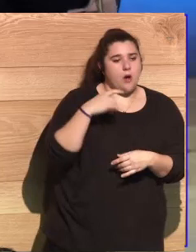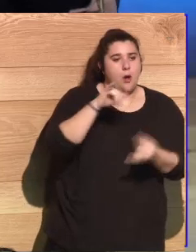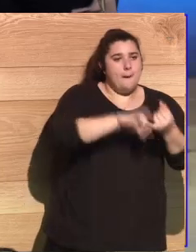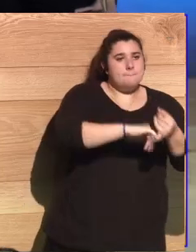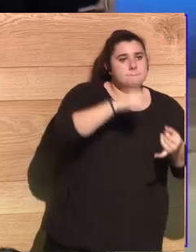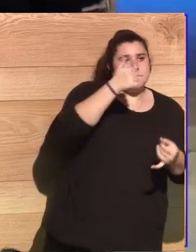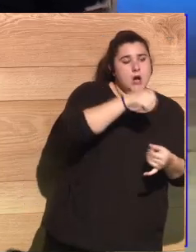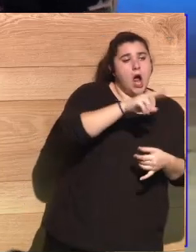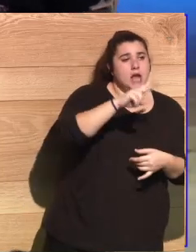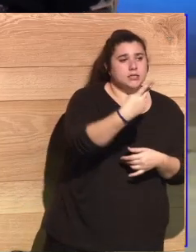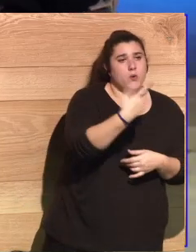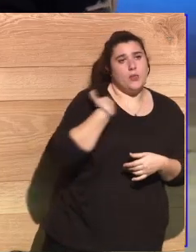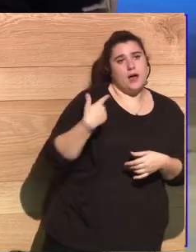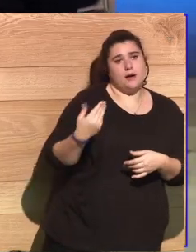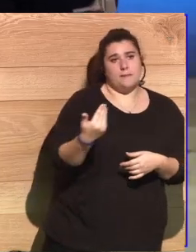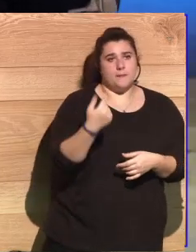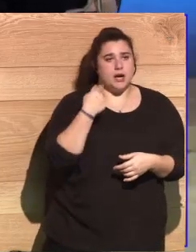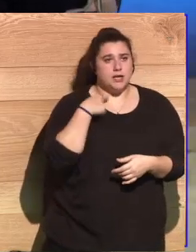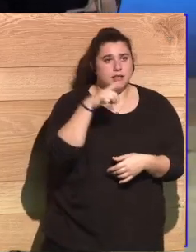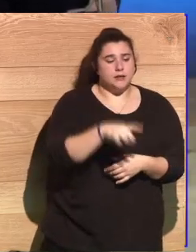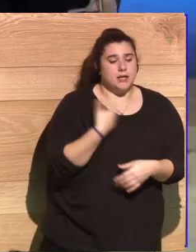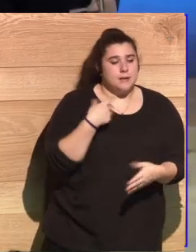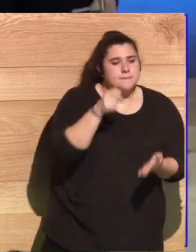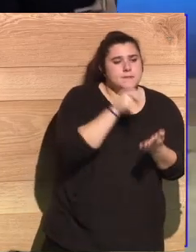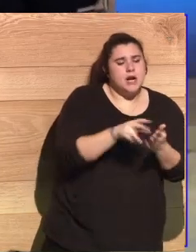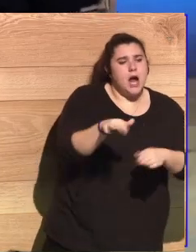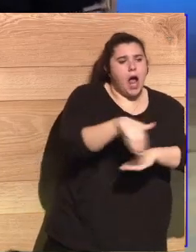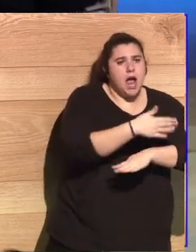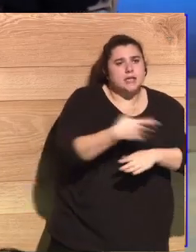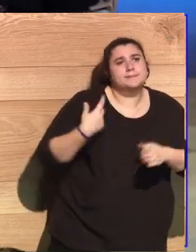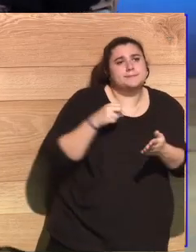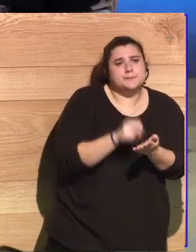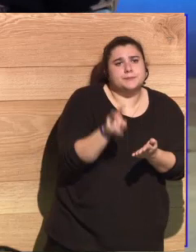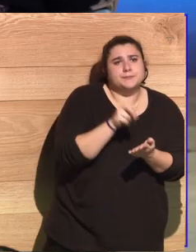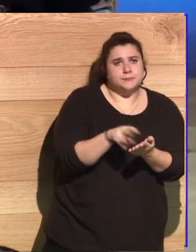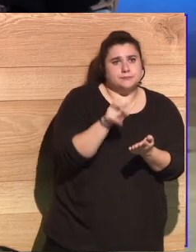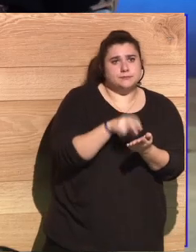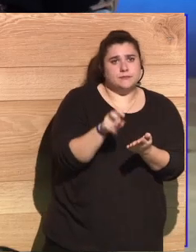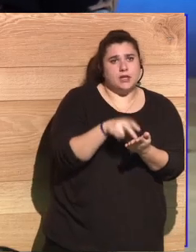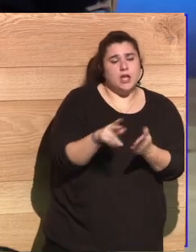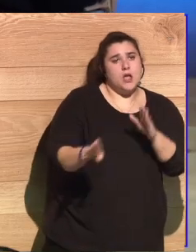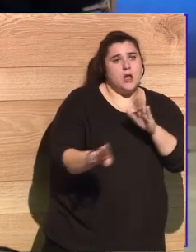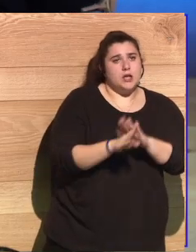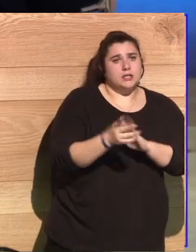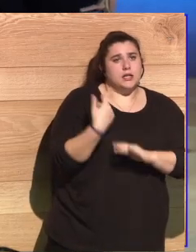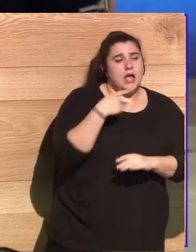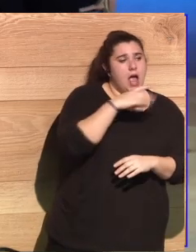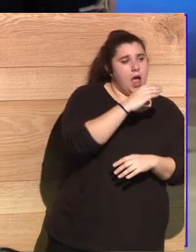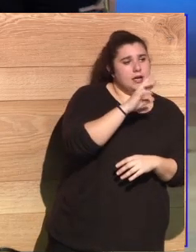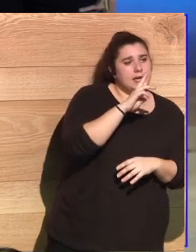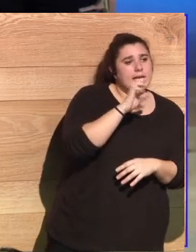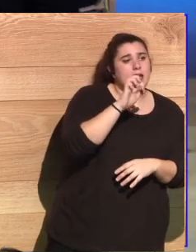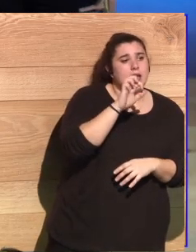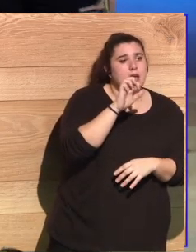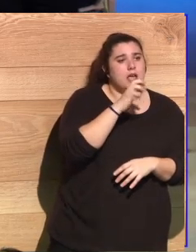had lost your second wife, it's when you go into the road, and it's funny because you follow